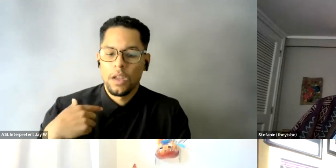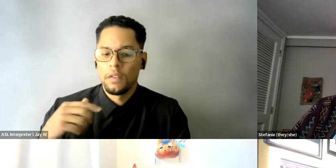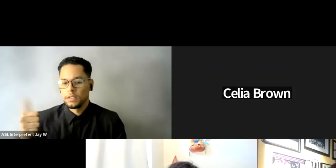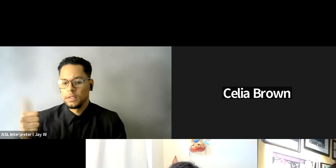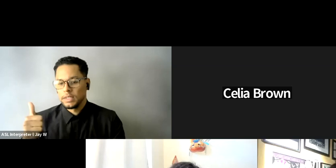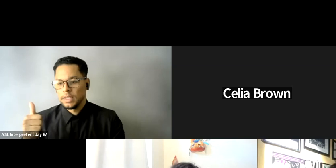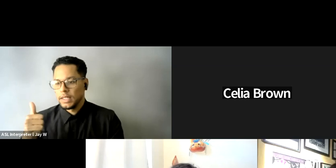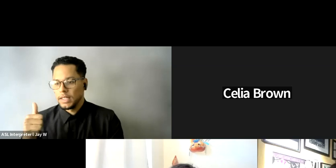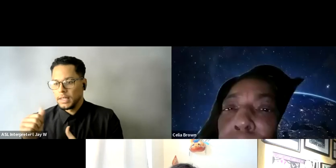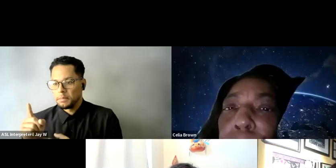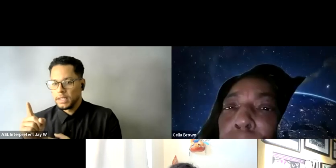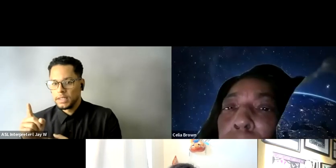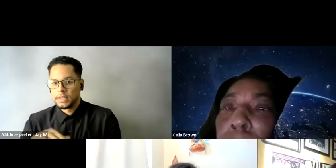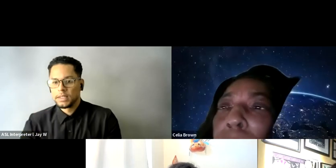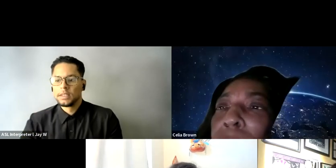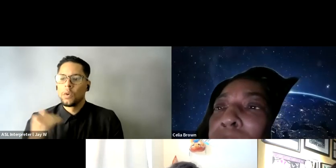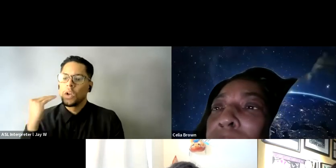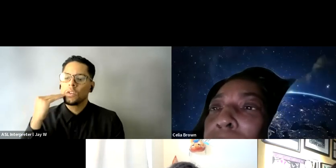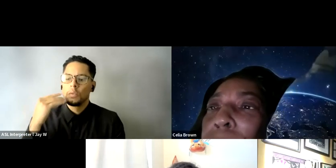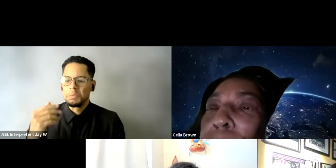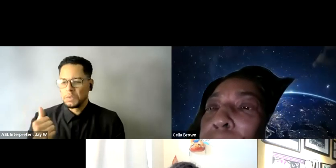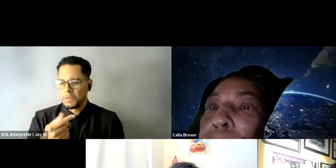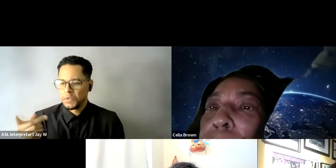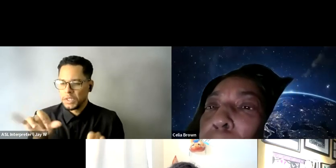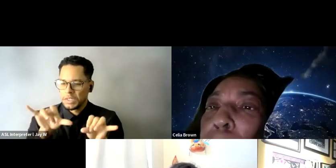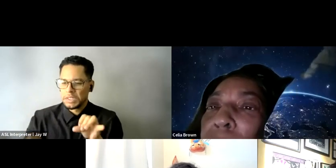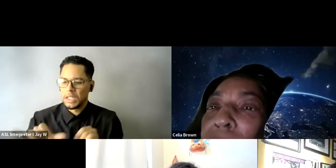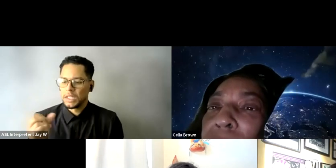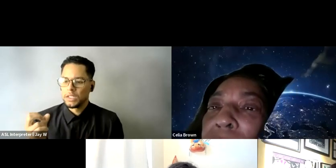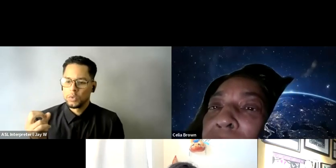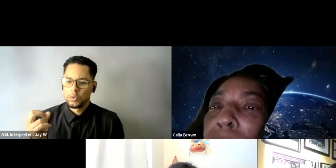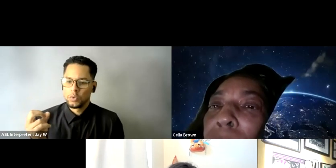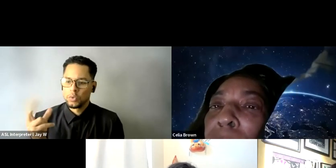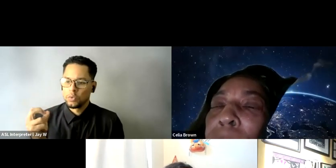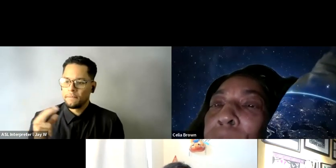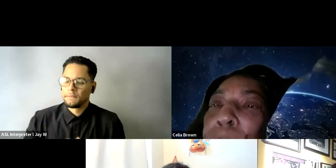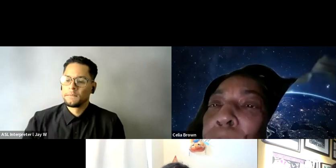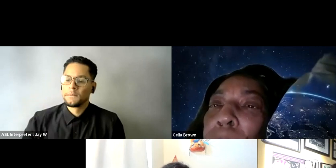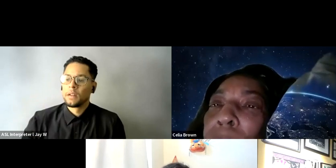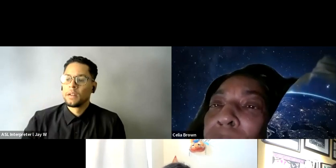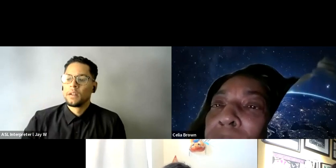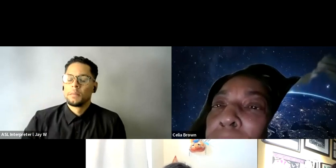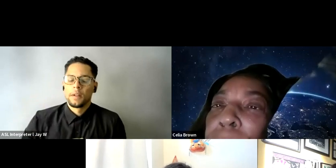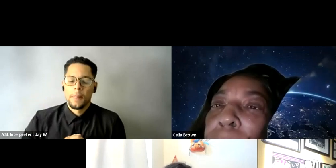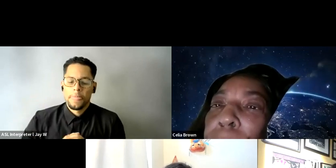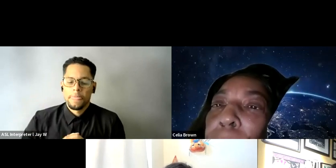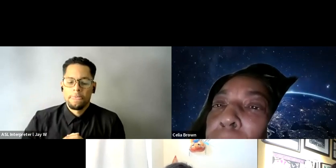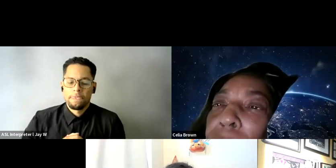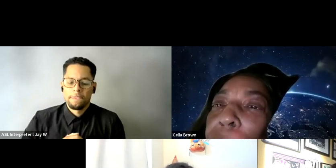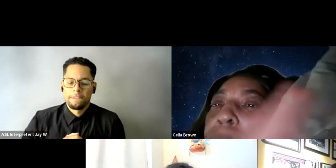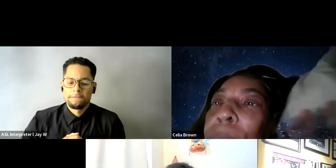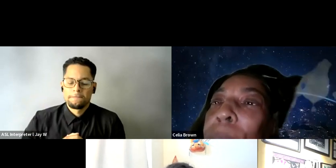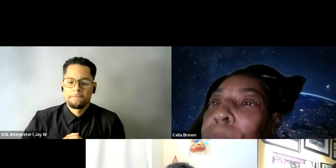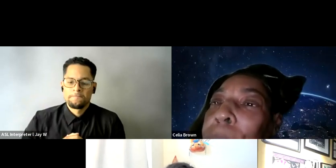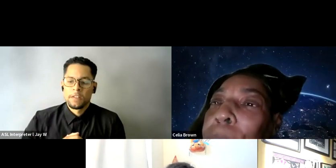know some of you can only stay till 12, which is fine. But I do want to say, you know, for me, like, I felt like I unraveled